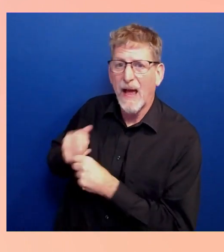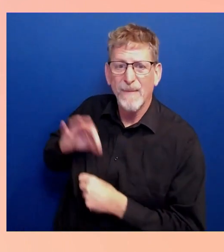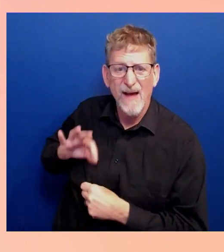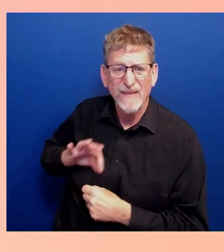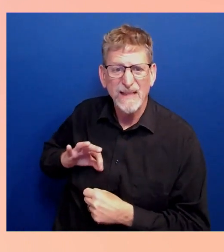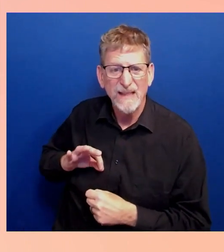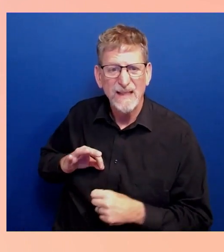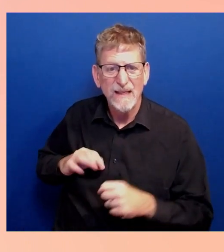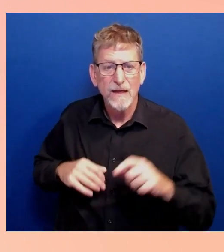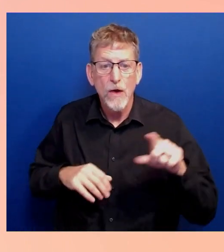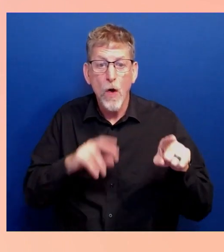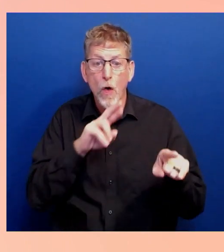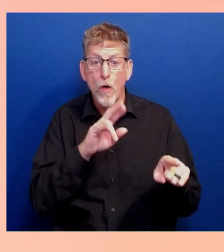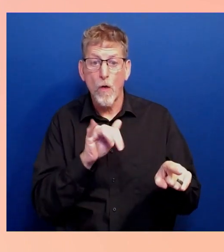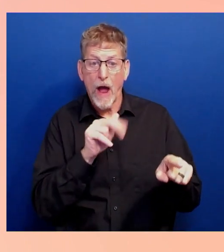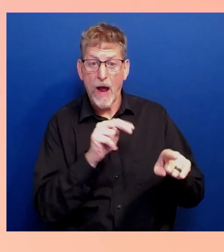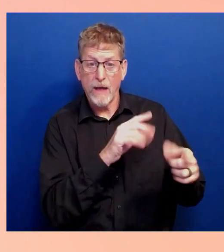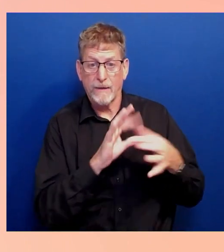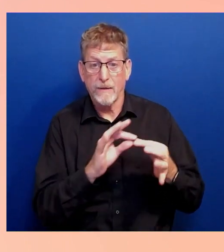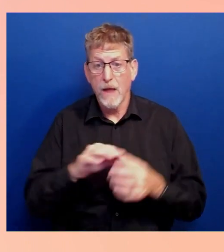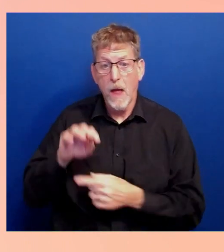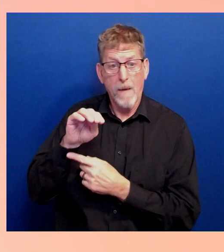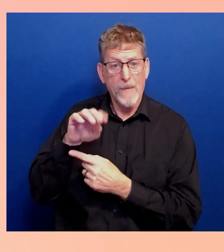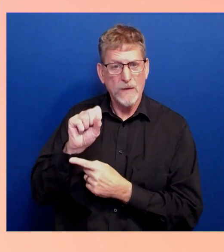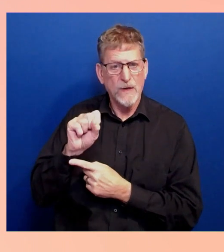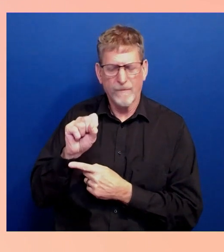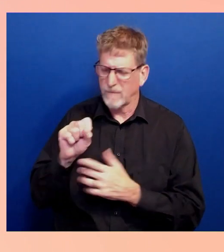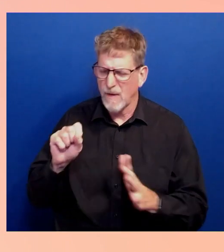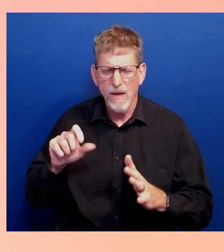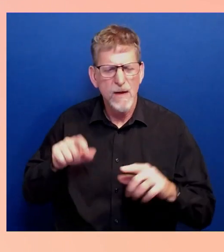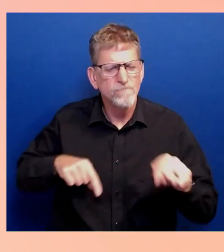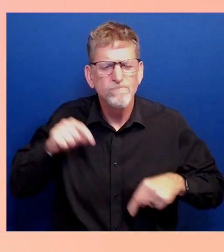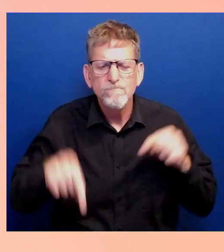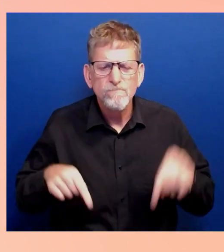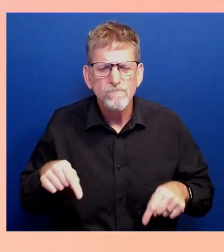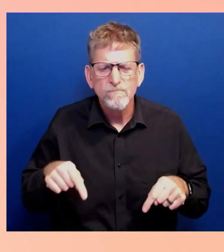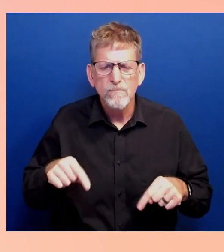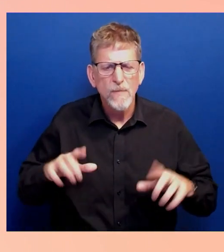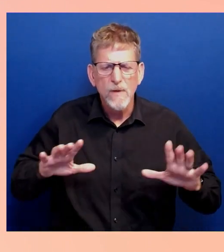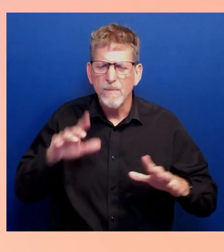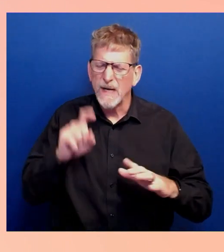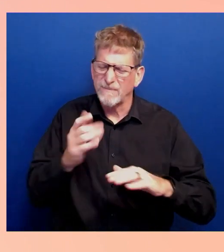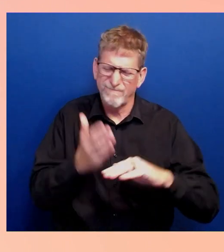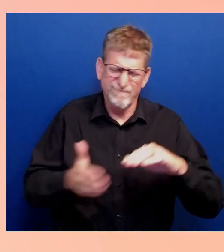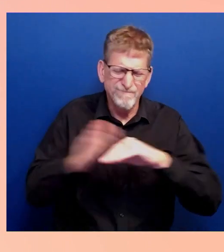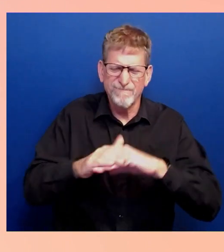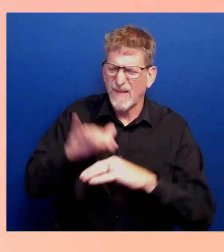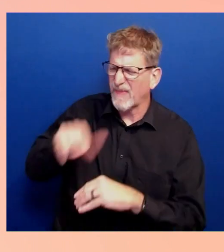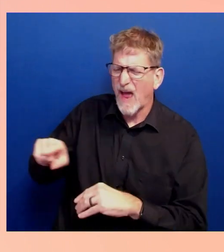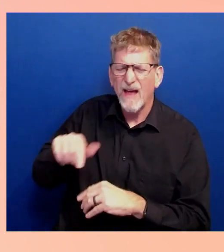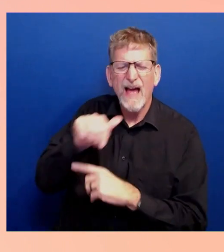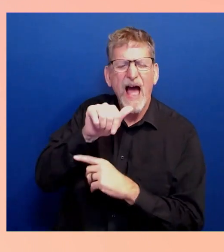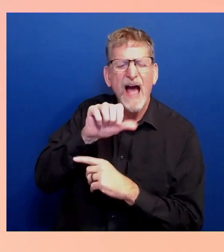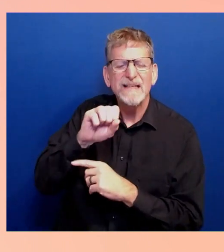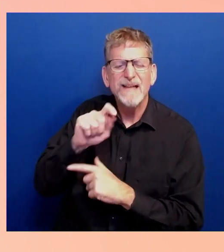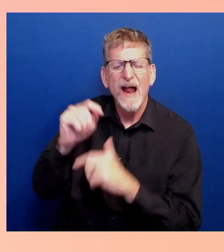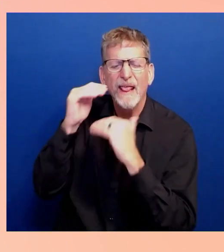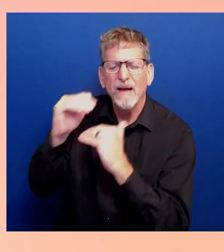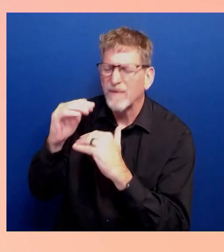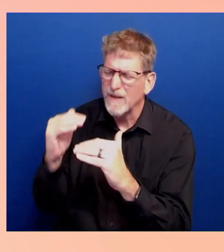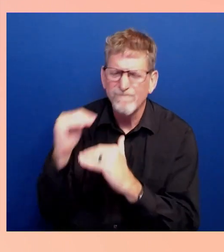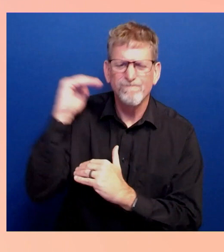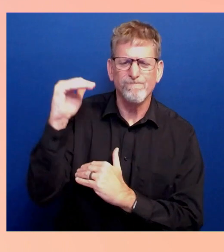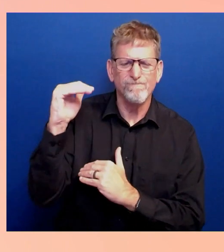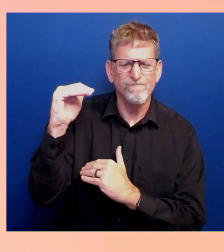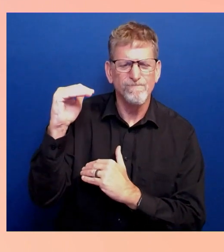out and said we need to increase asset limits, that's enormous, because what it means to me as an advocate